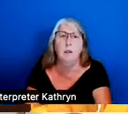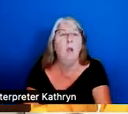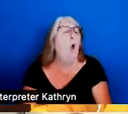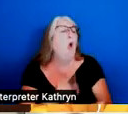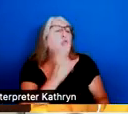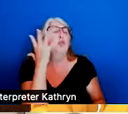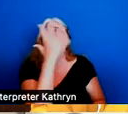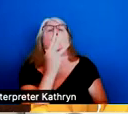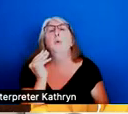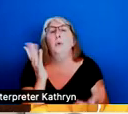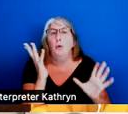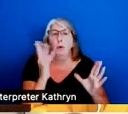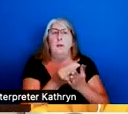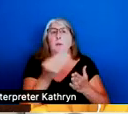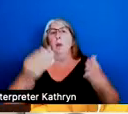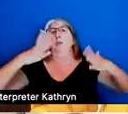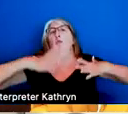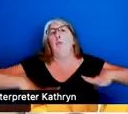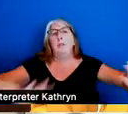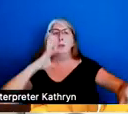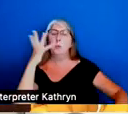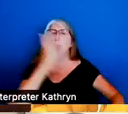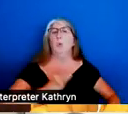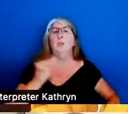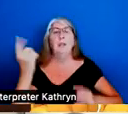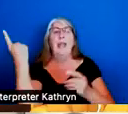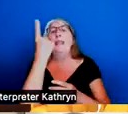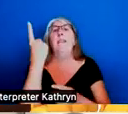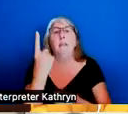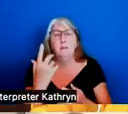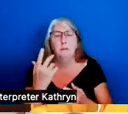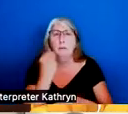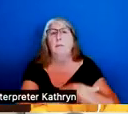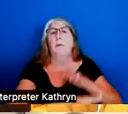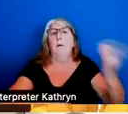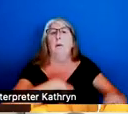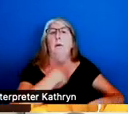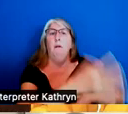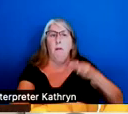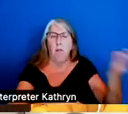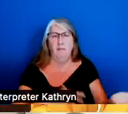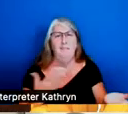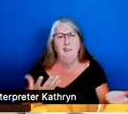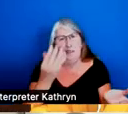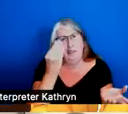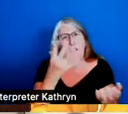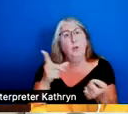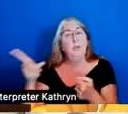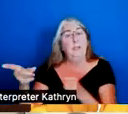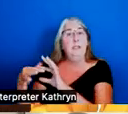beautiful dresses or anything that he can think of. I want you to know that he is related